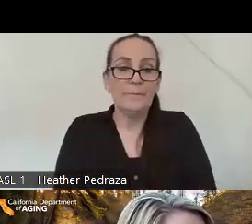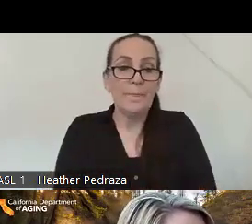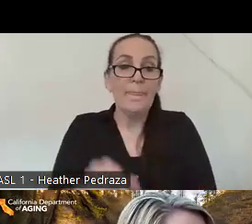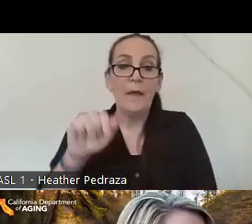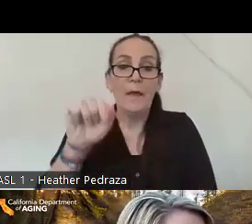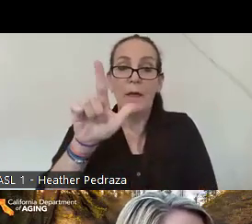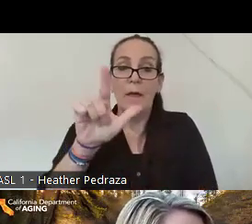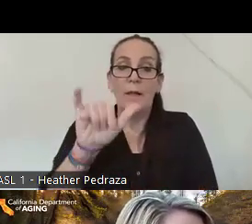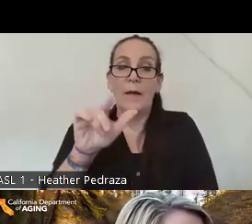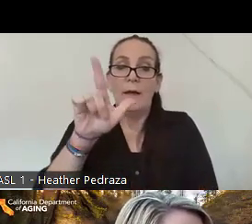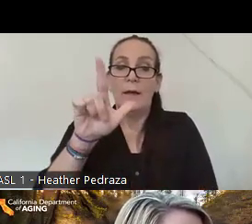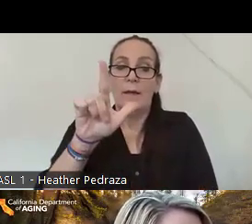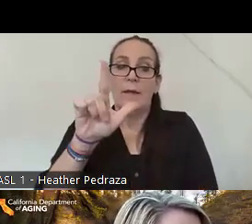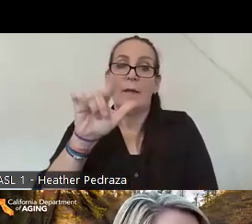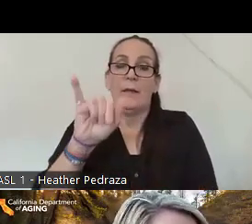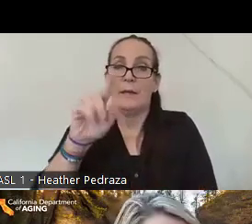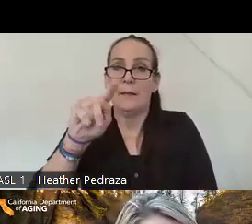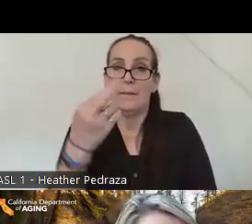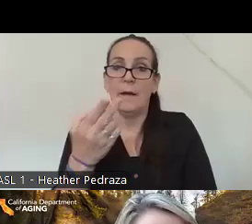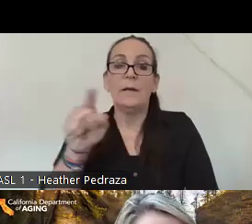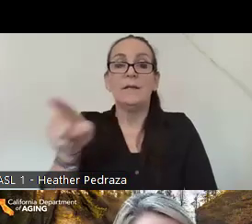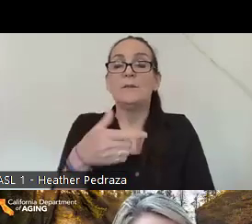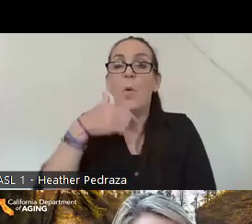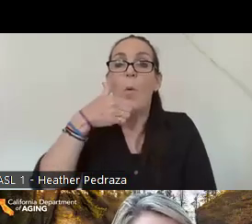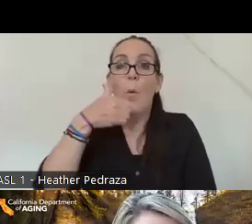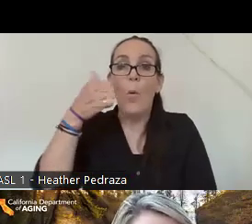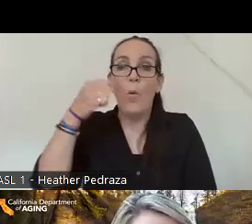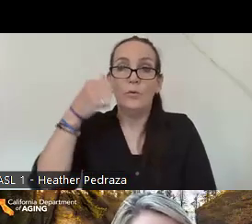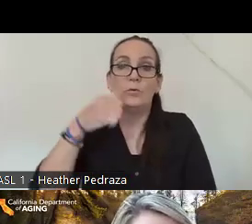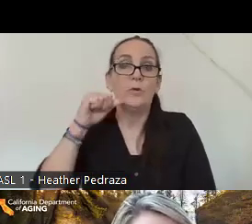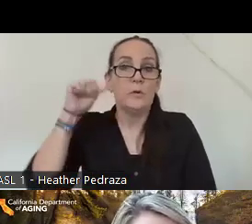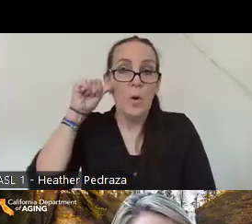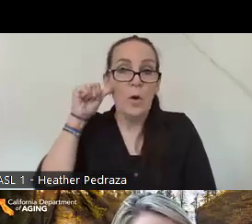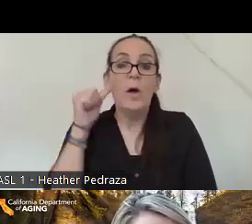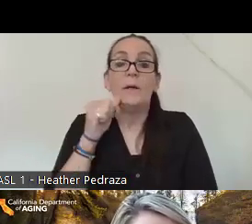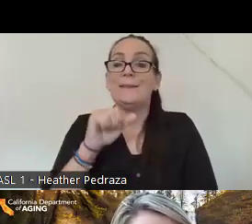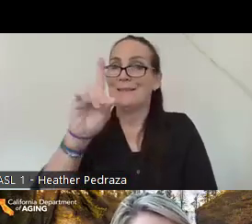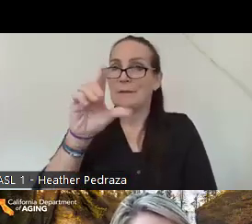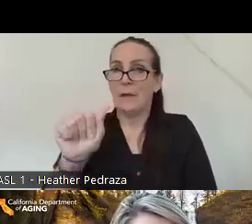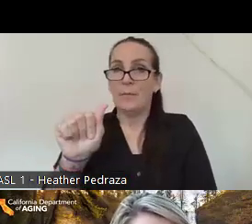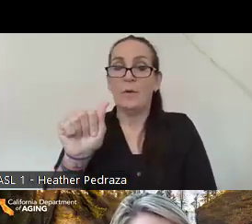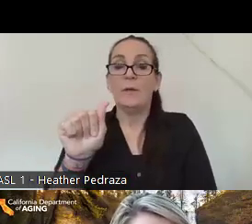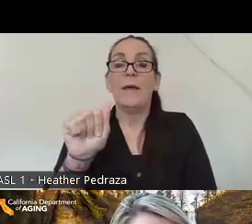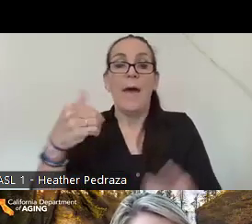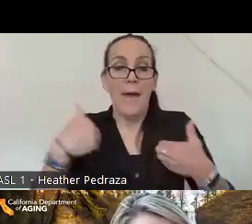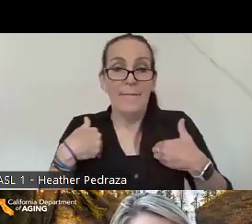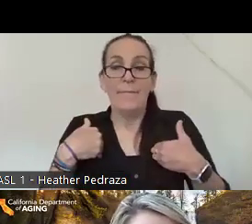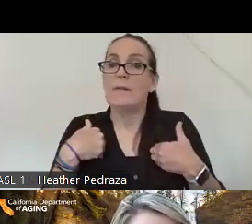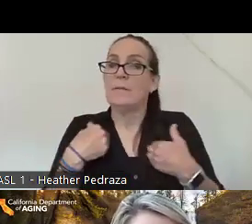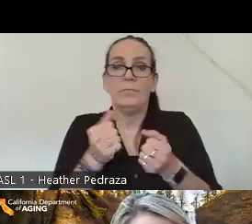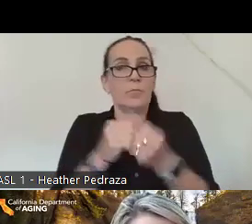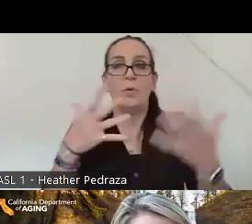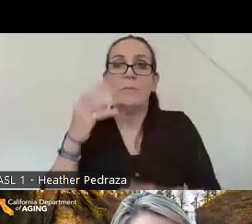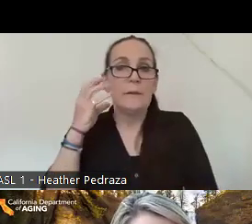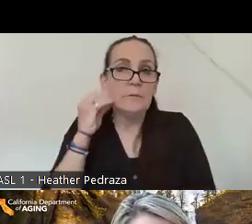Lilith is an disabled older adult who also comes to us with a lot of lived experience